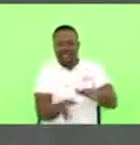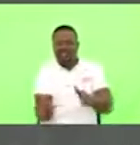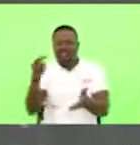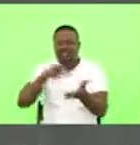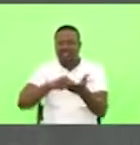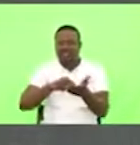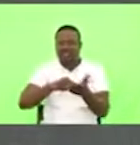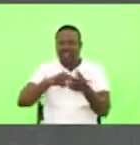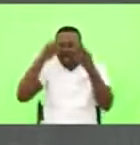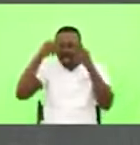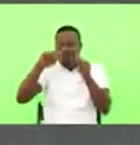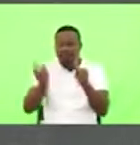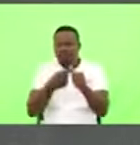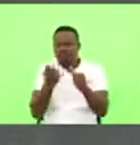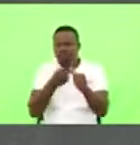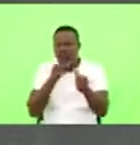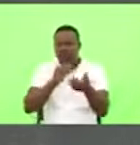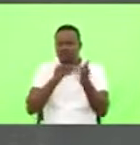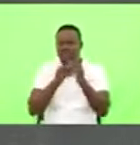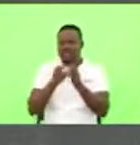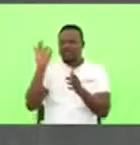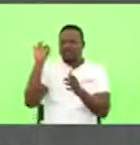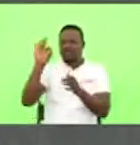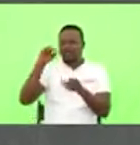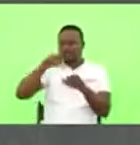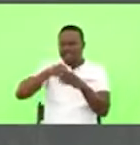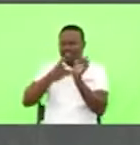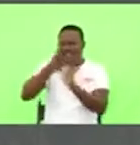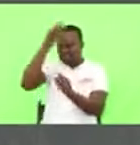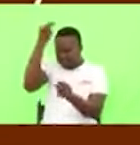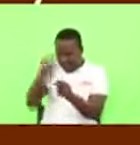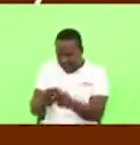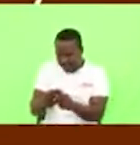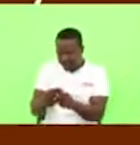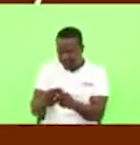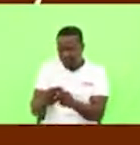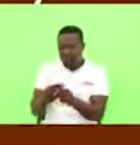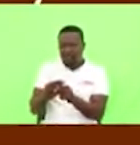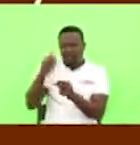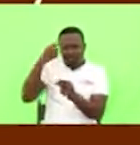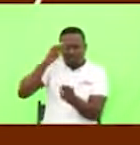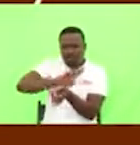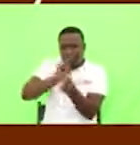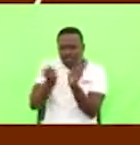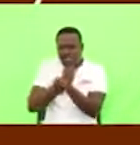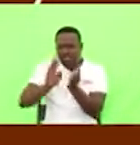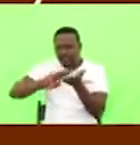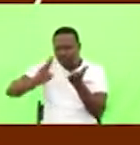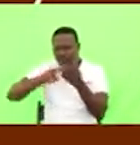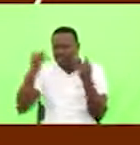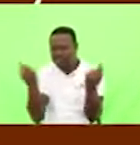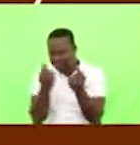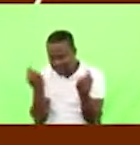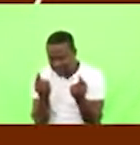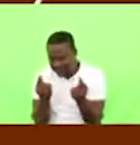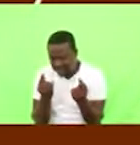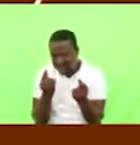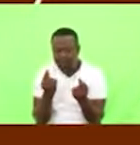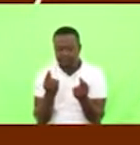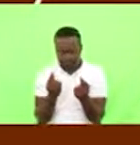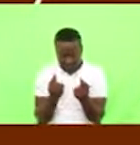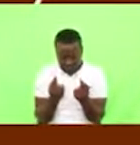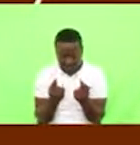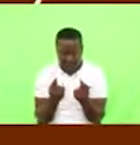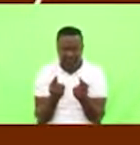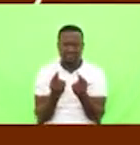one, there will be the preaching in the name of Jesus for the repentance and forgiveness of sins. There will